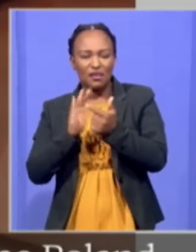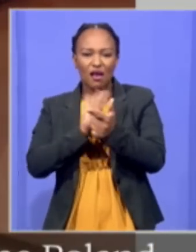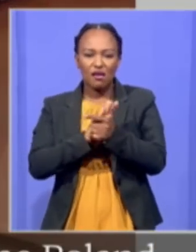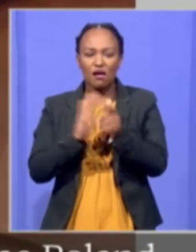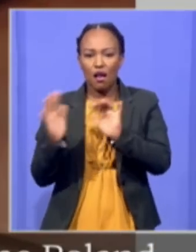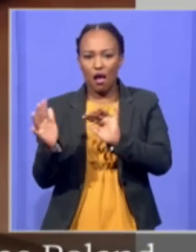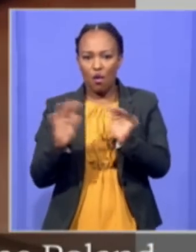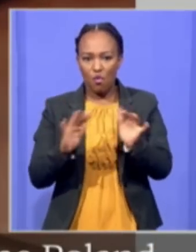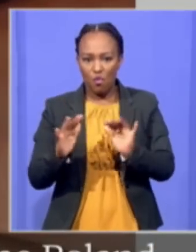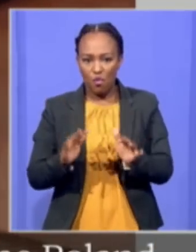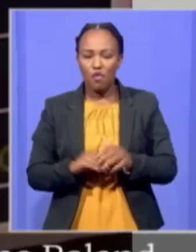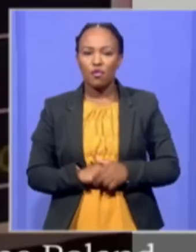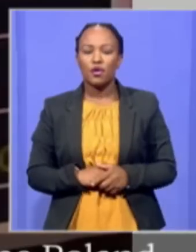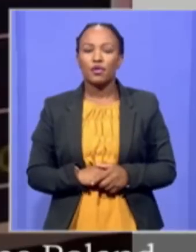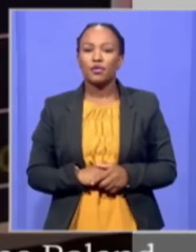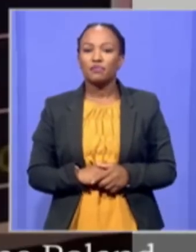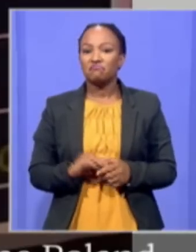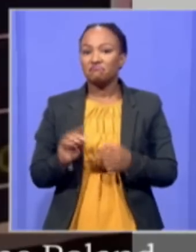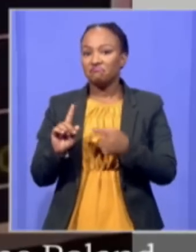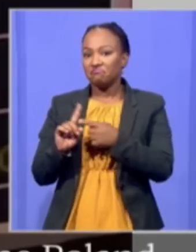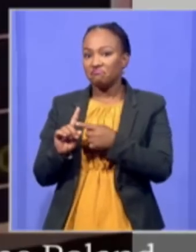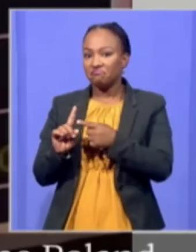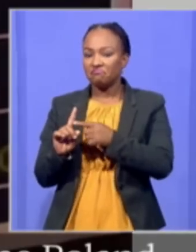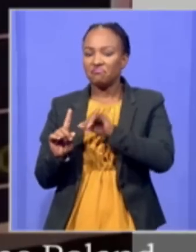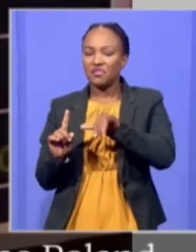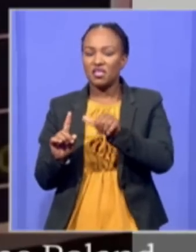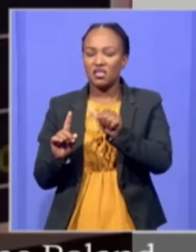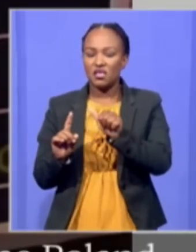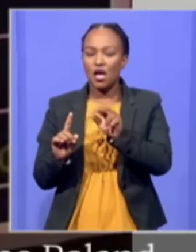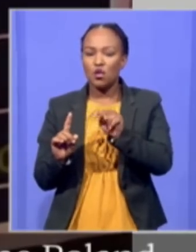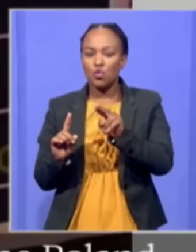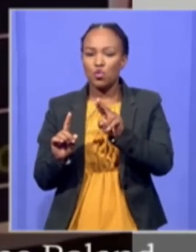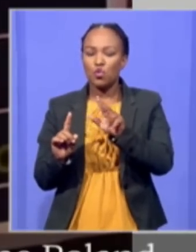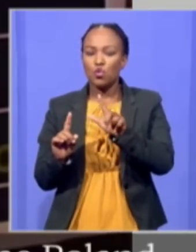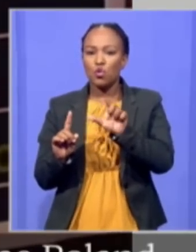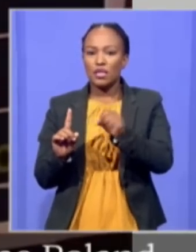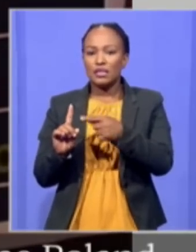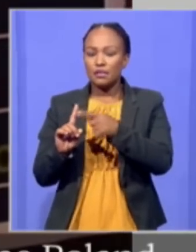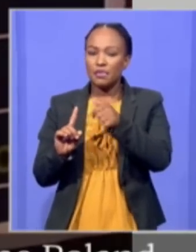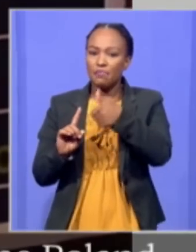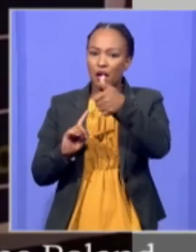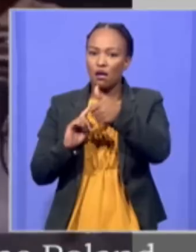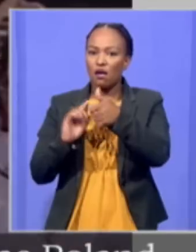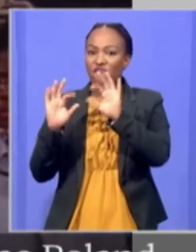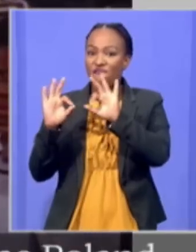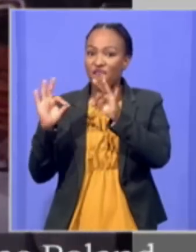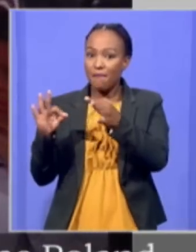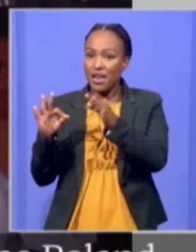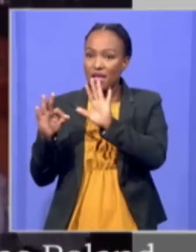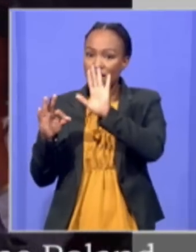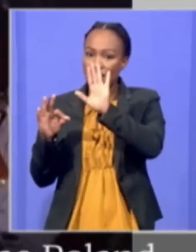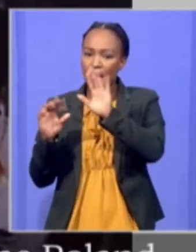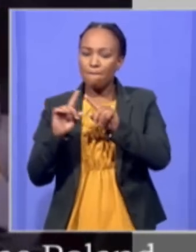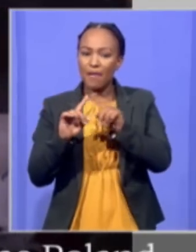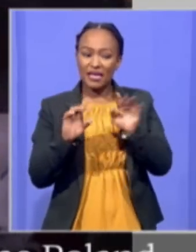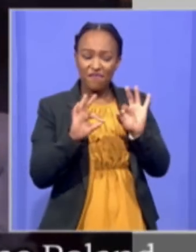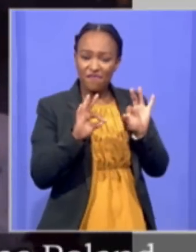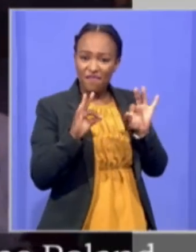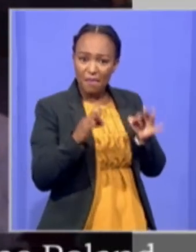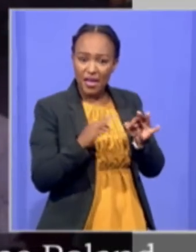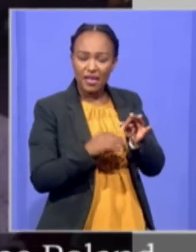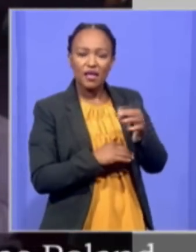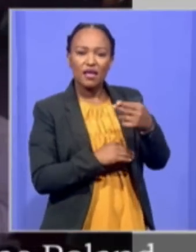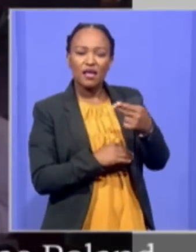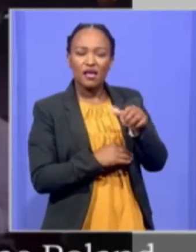a beakanya go kopana le balapa la gagwe Poland, taba ye e tsošitše masetlapelo go balapa la Hani bao ba dumelago